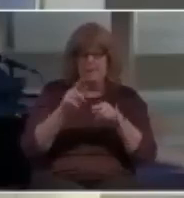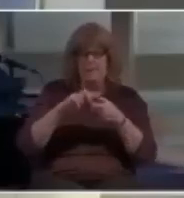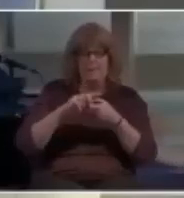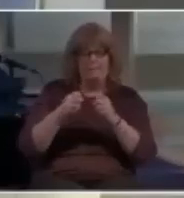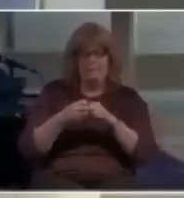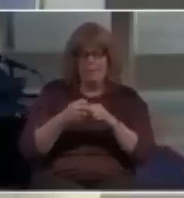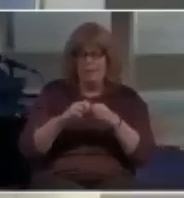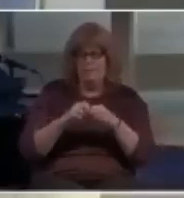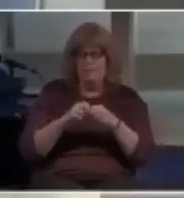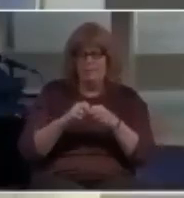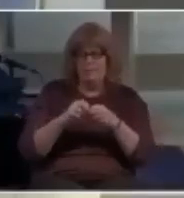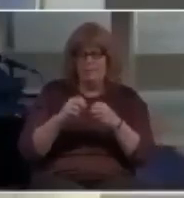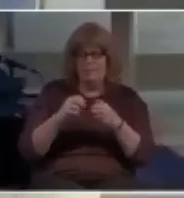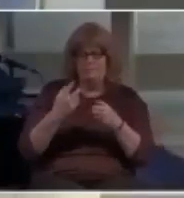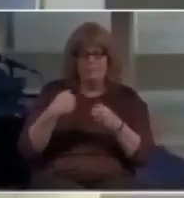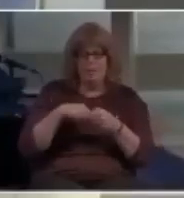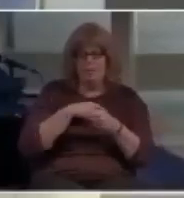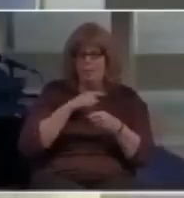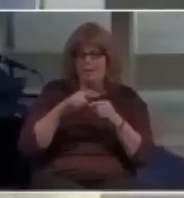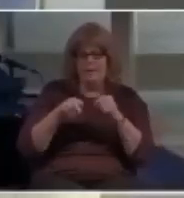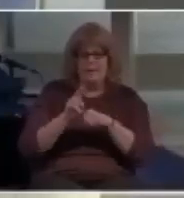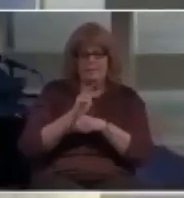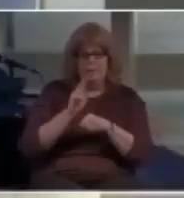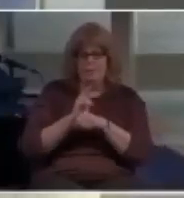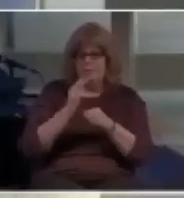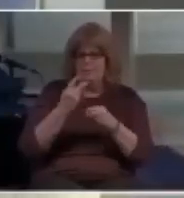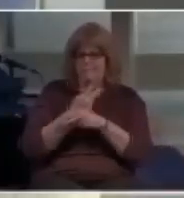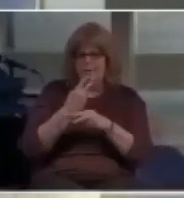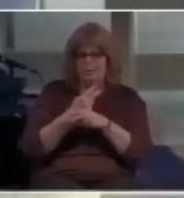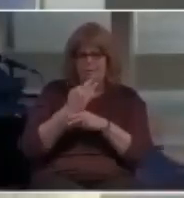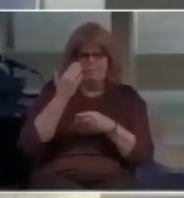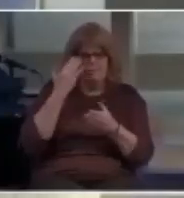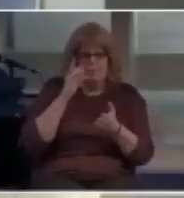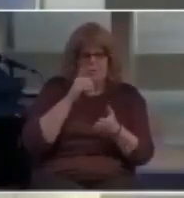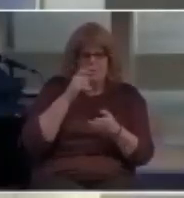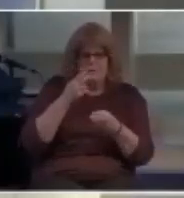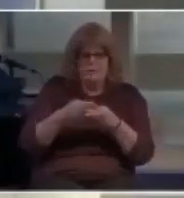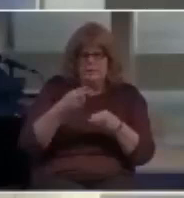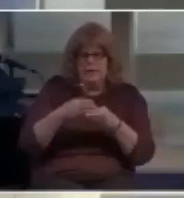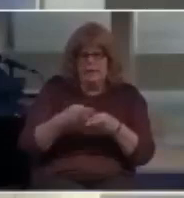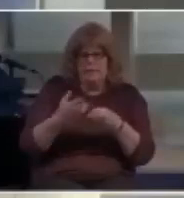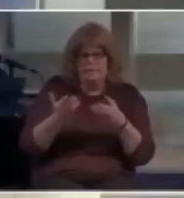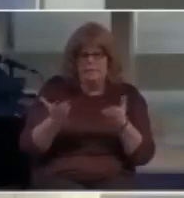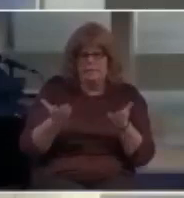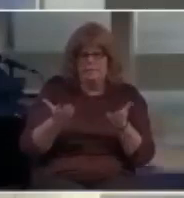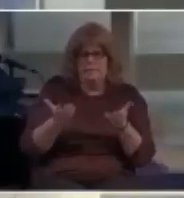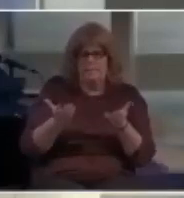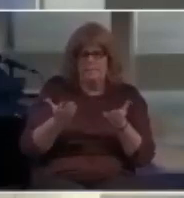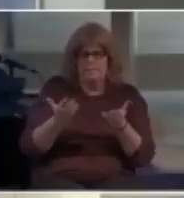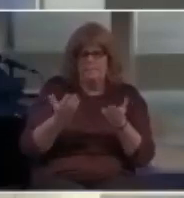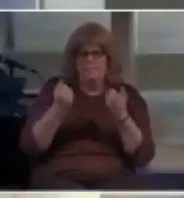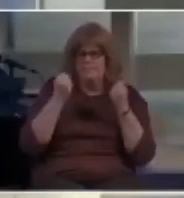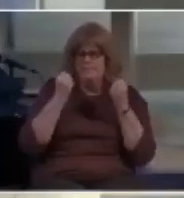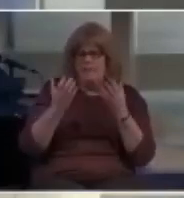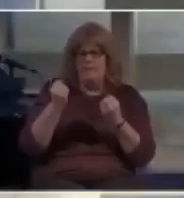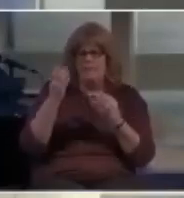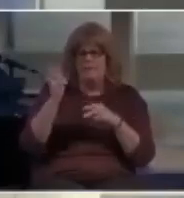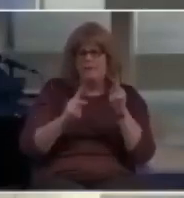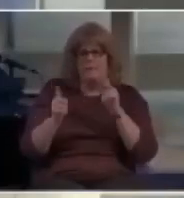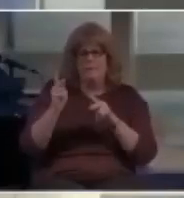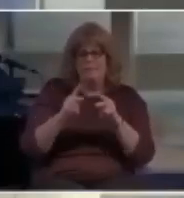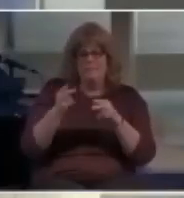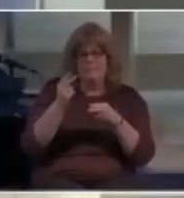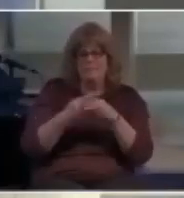that we can't use that to figure it out. We don't know whose name that is because any number of people's